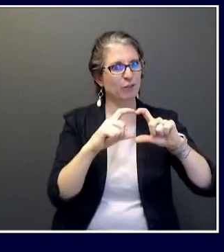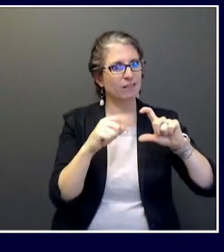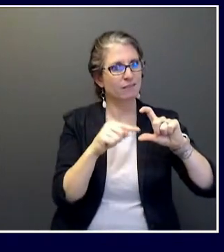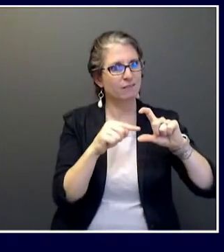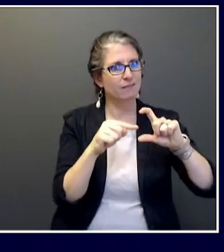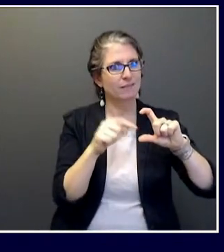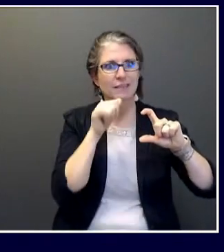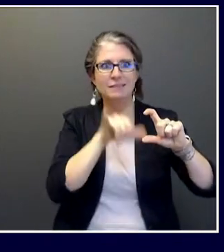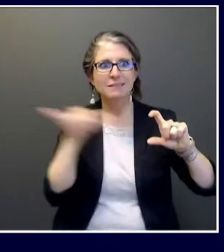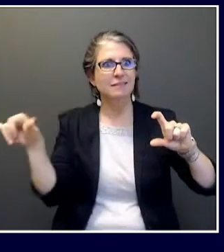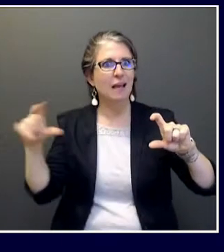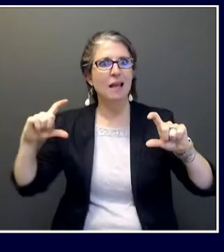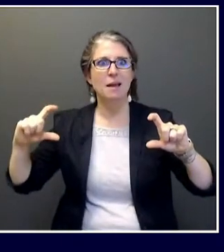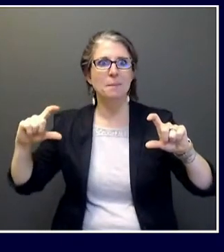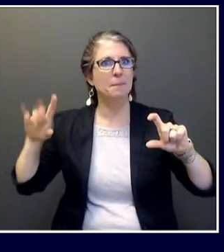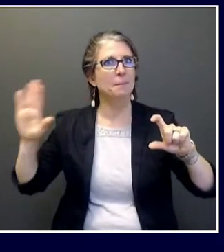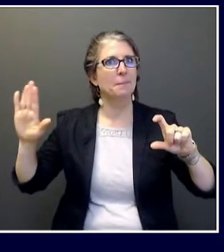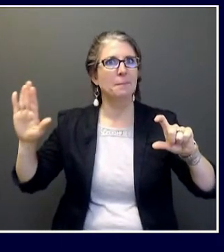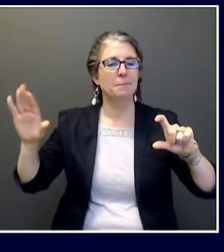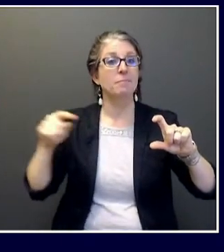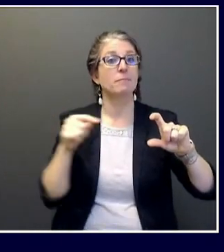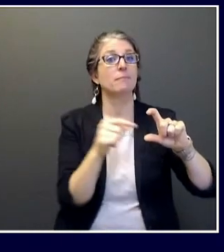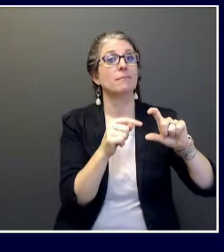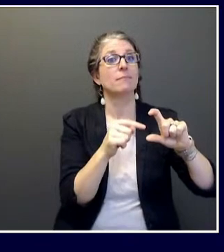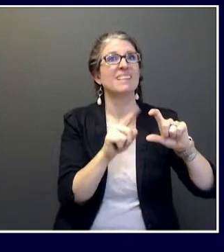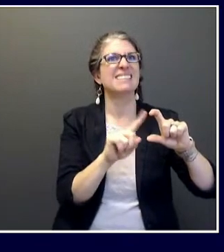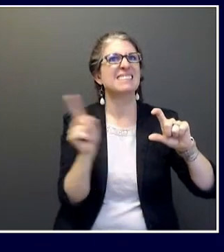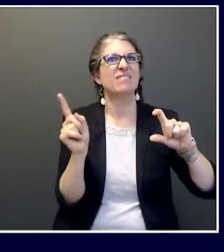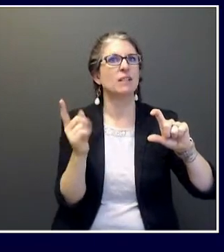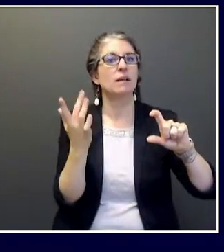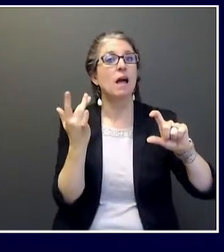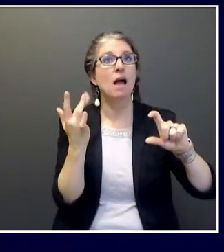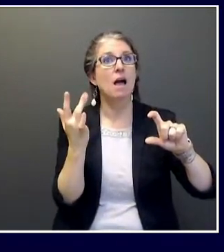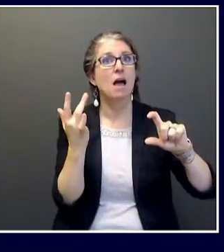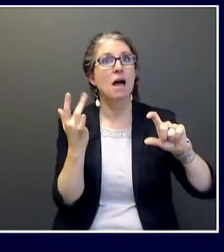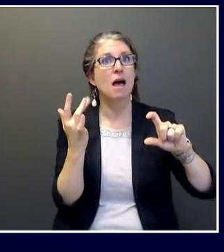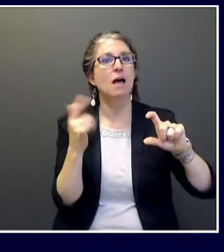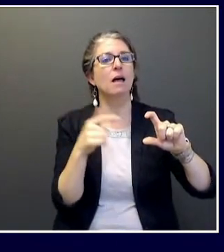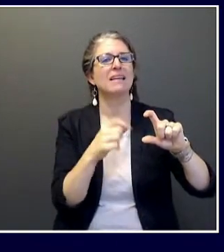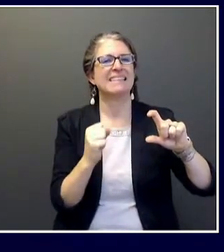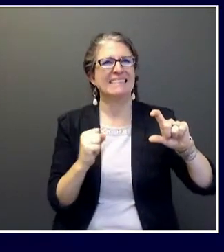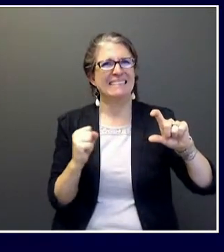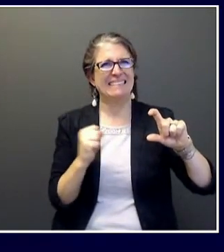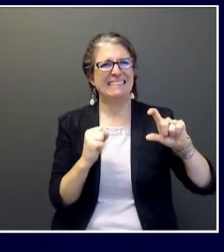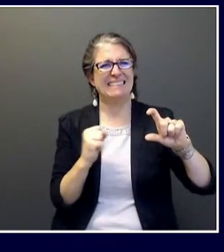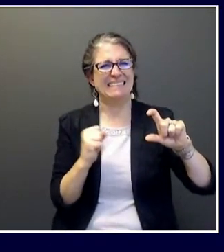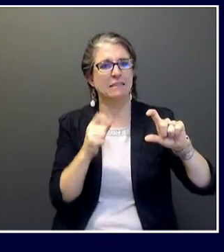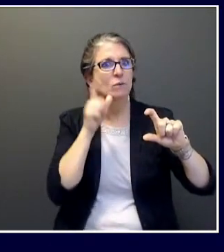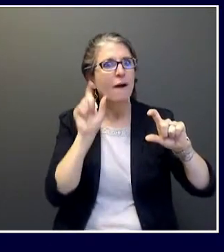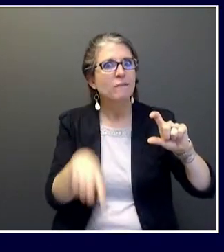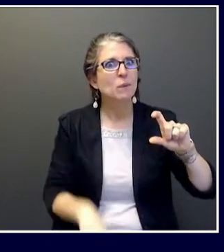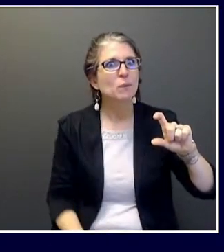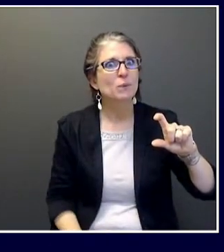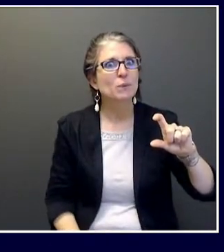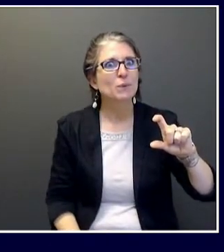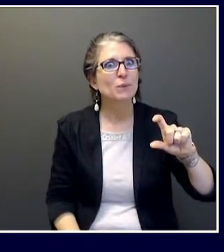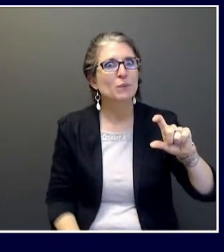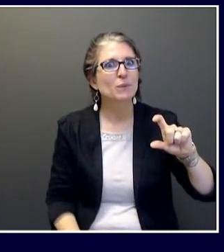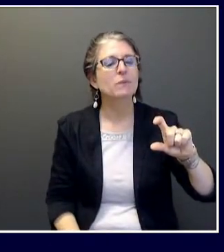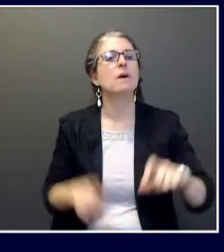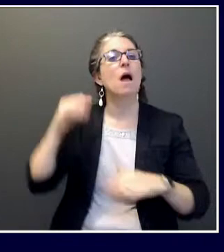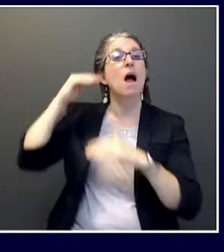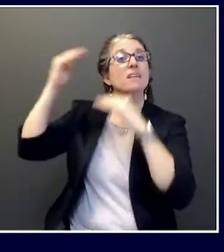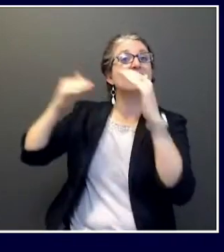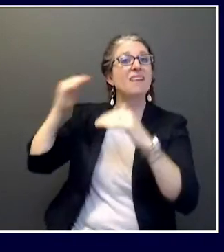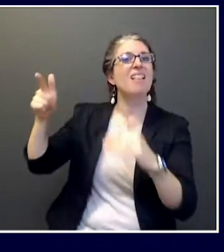vaccine need not live in that ultra cold environment. You know, Megan, you've been covering these briefings for as long as we've been doing them.